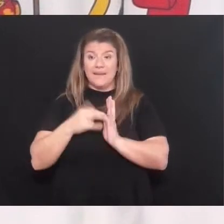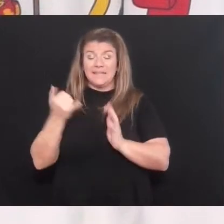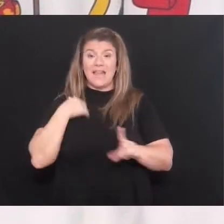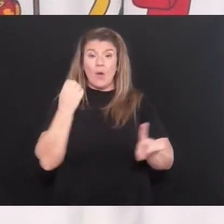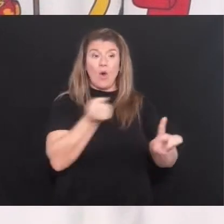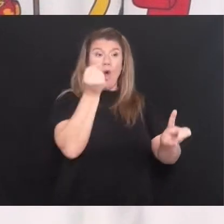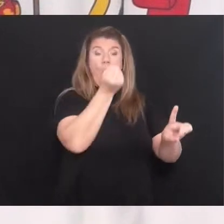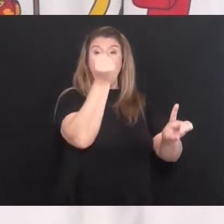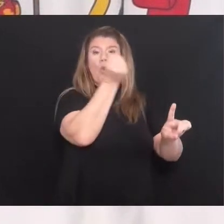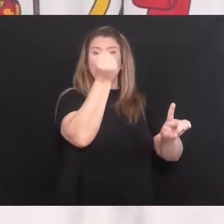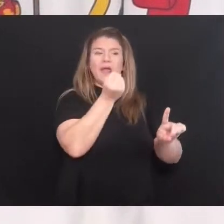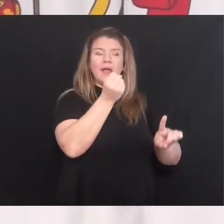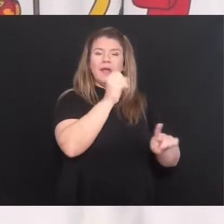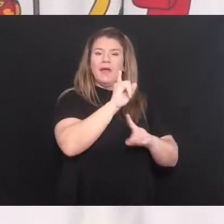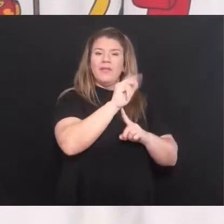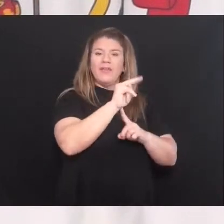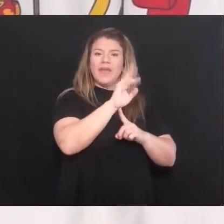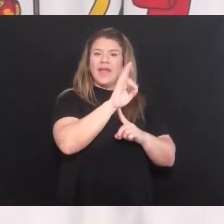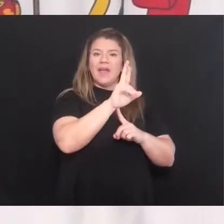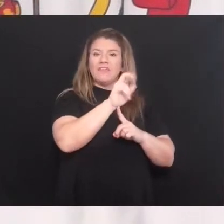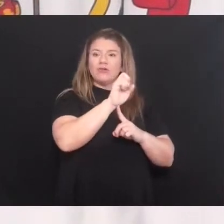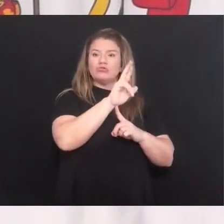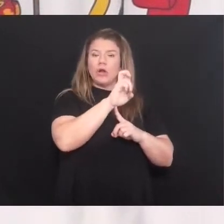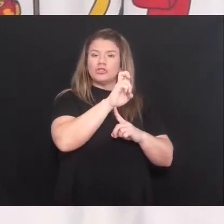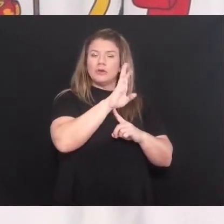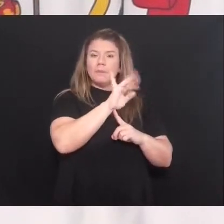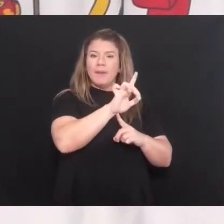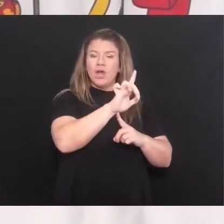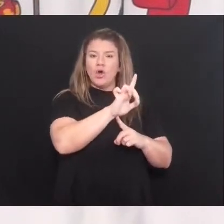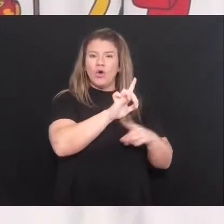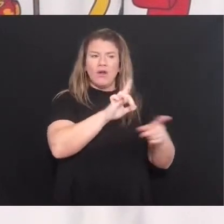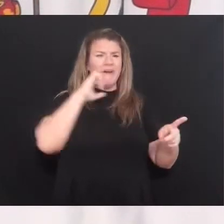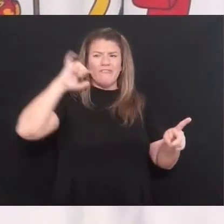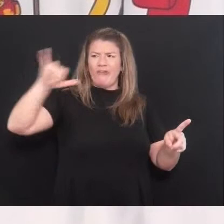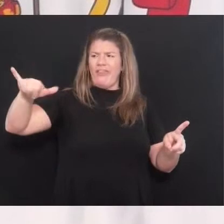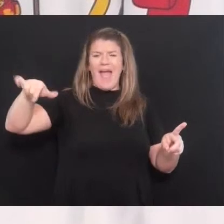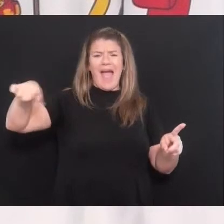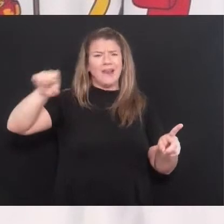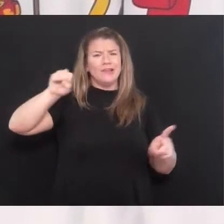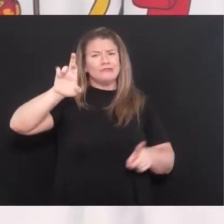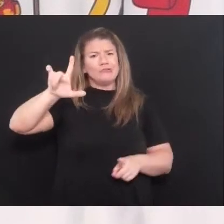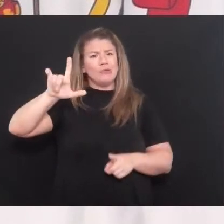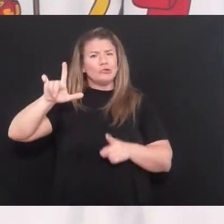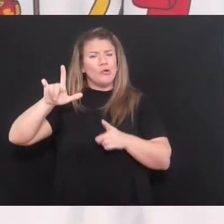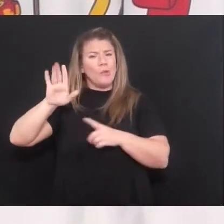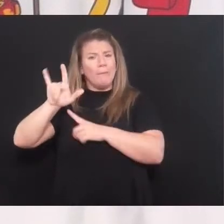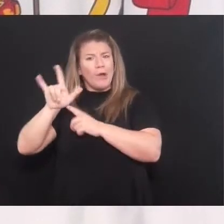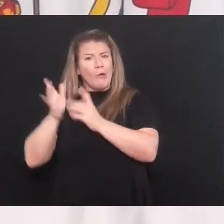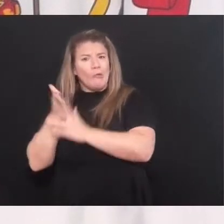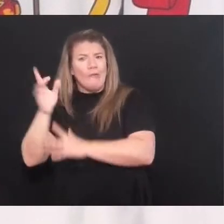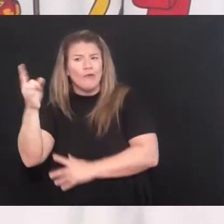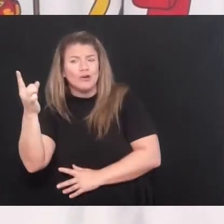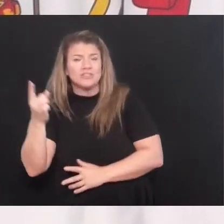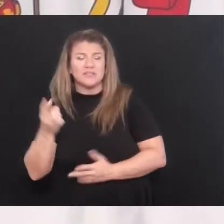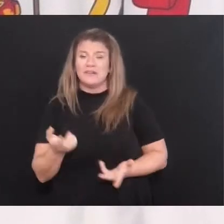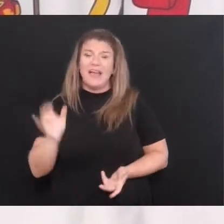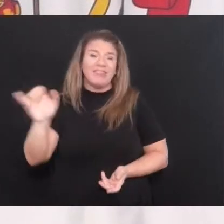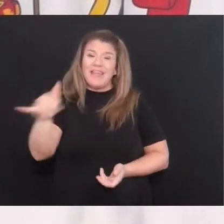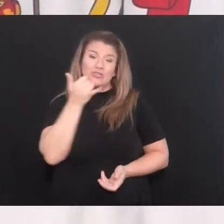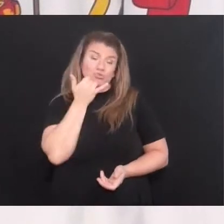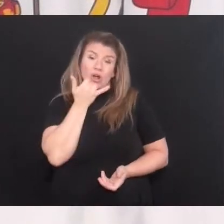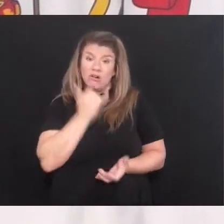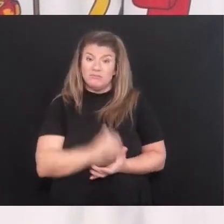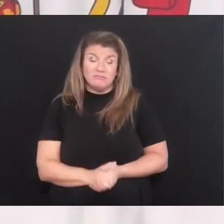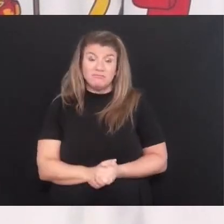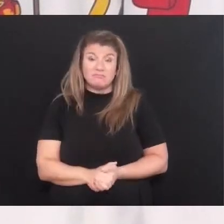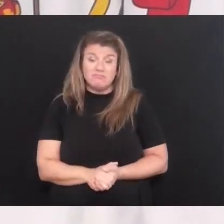holding the infrastructure bill up until we get this social bill through first. It's wrong. It's